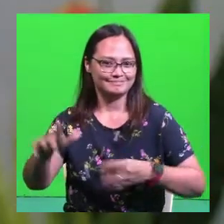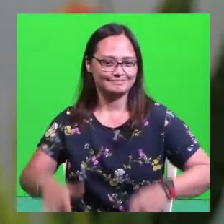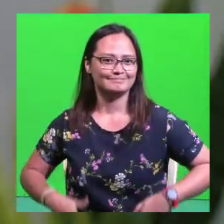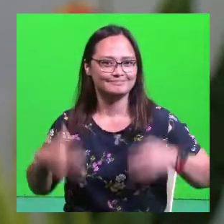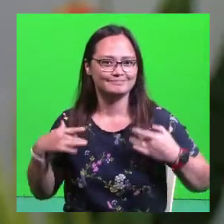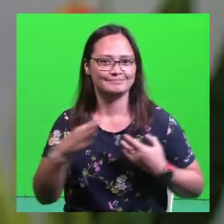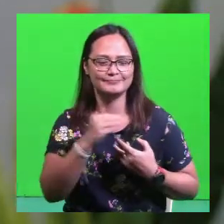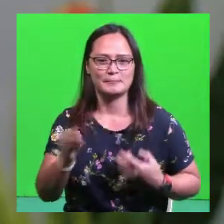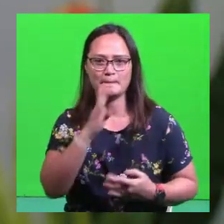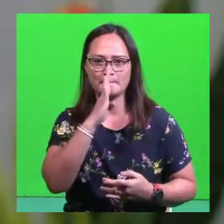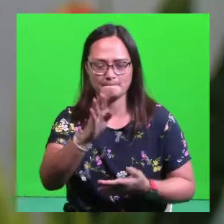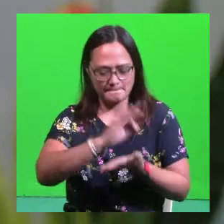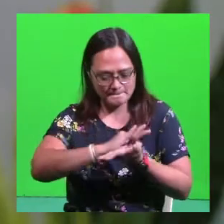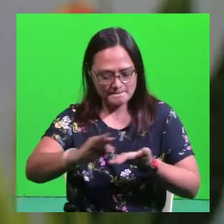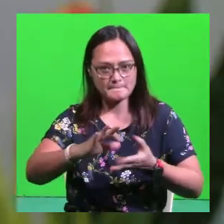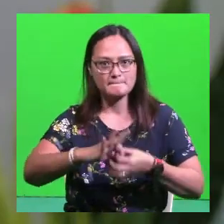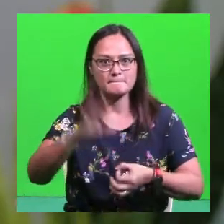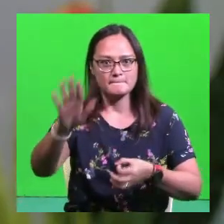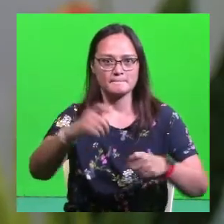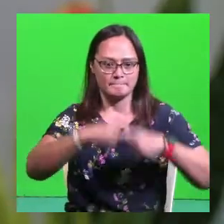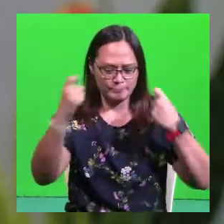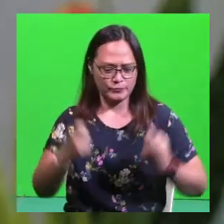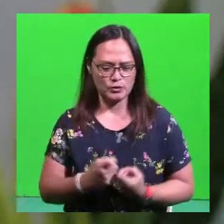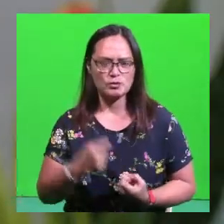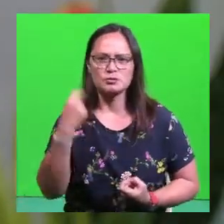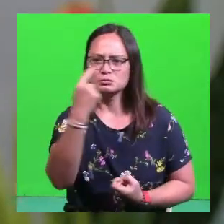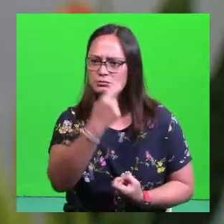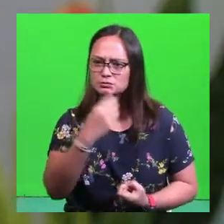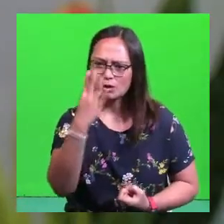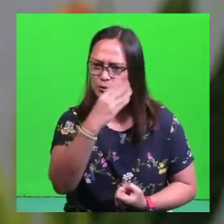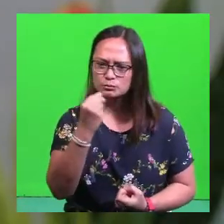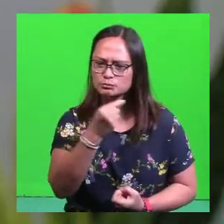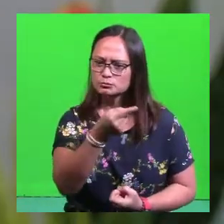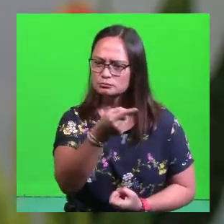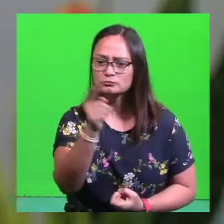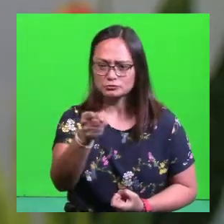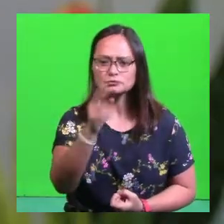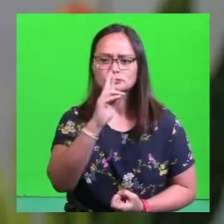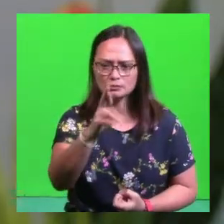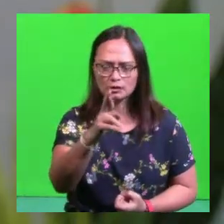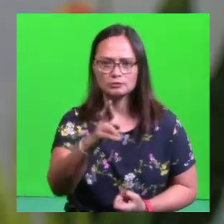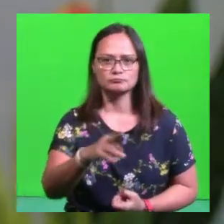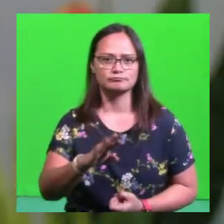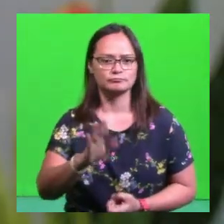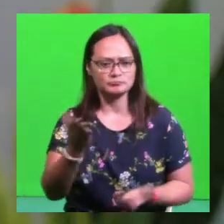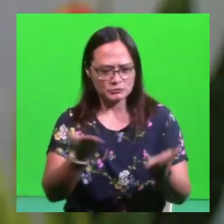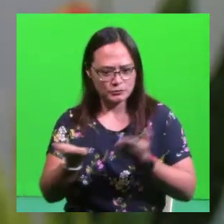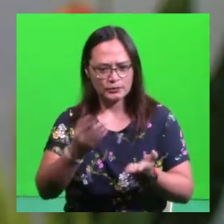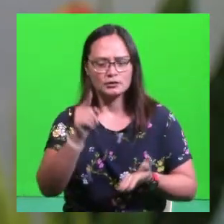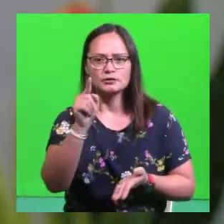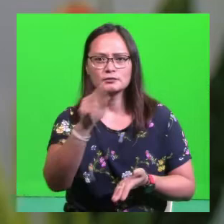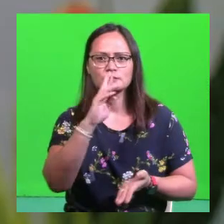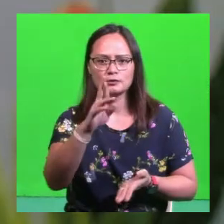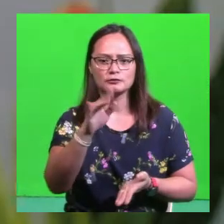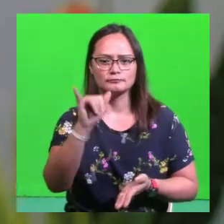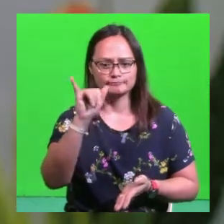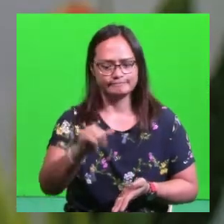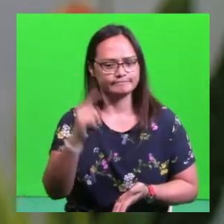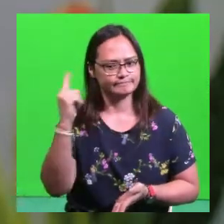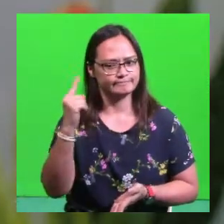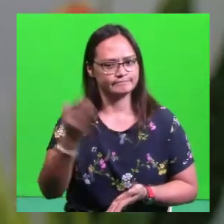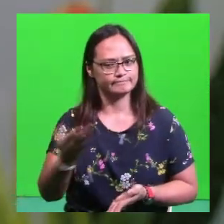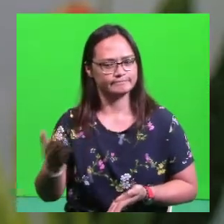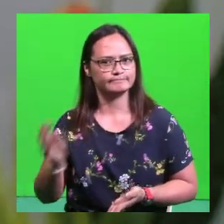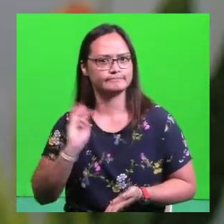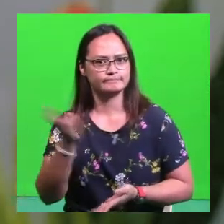receive eternal life and be forgiven of your sins, whoever you are, wherever you are, whatever your condition is. The